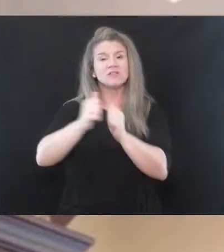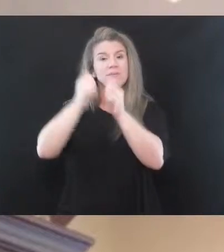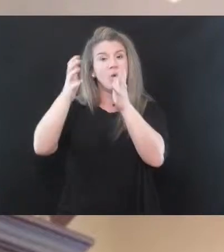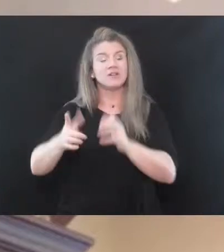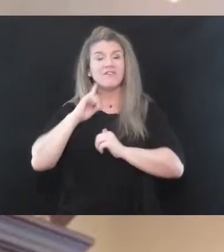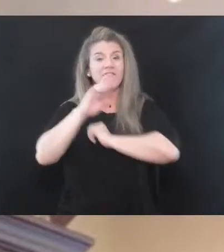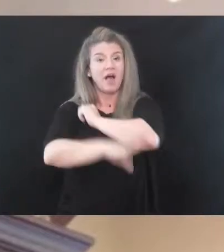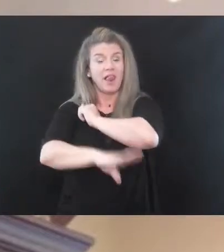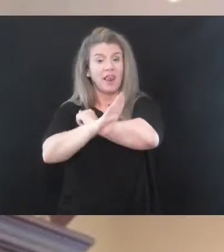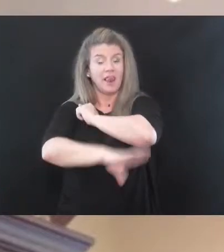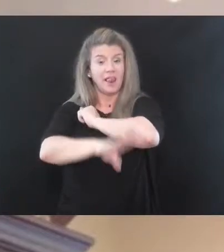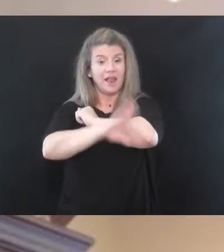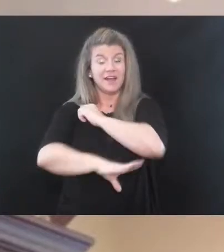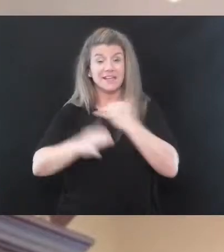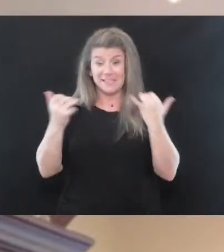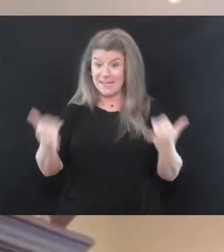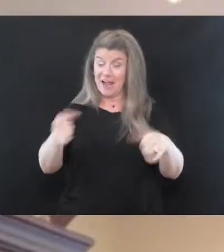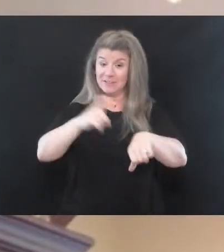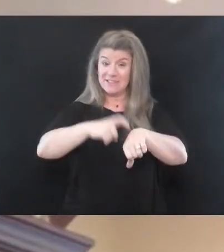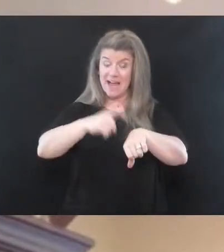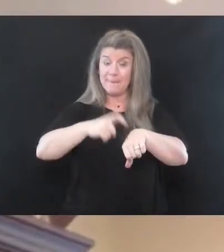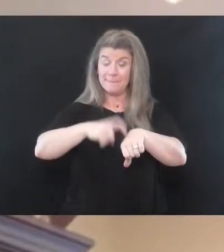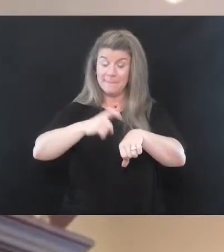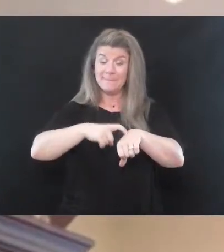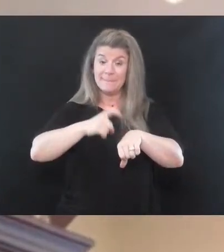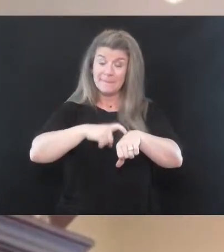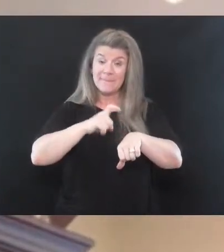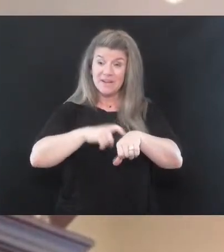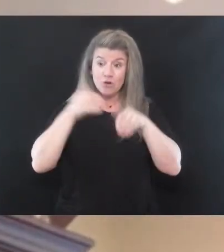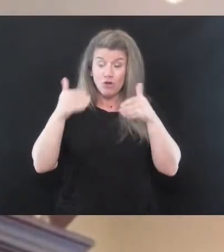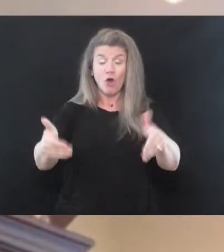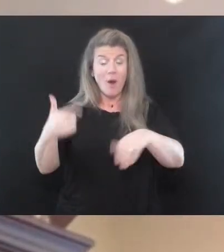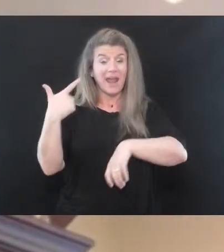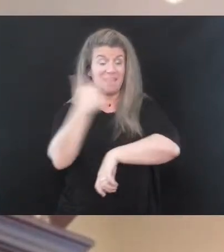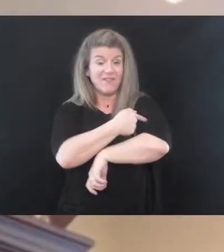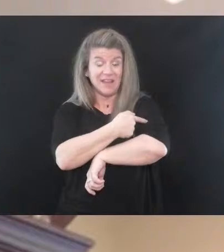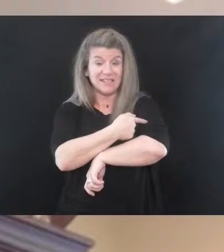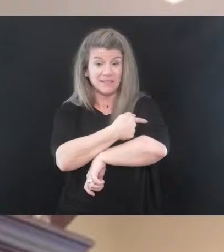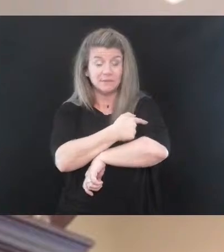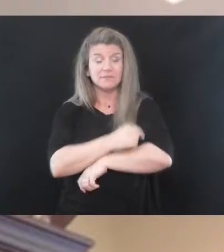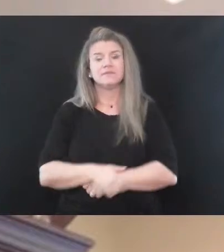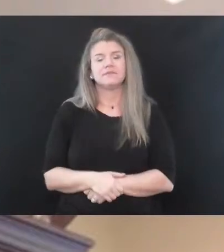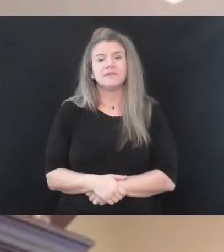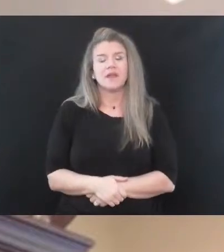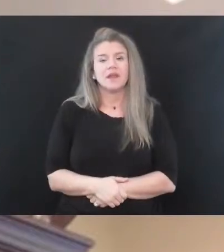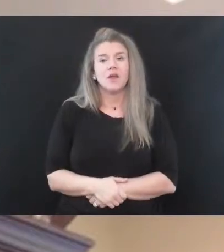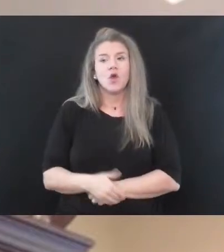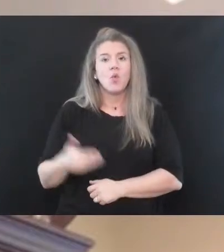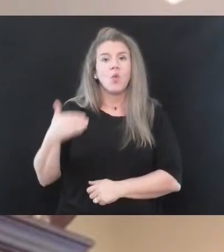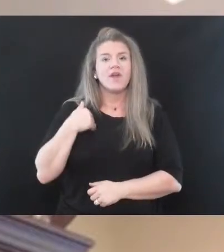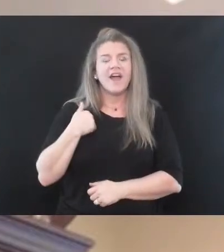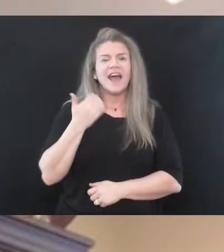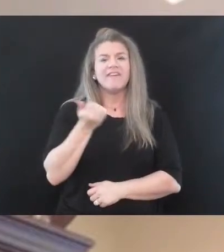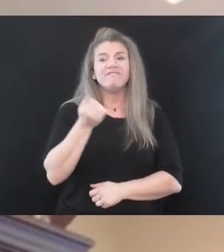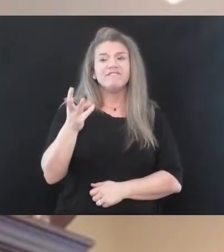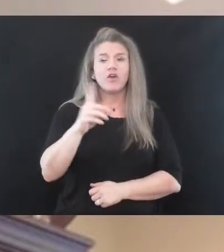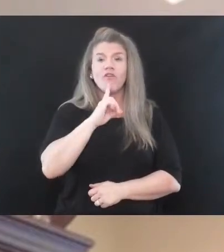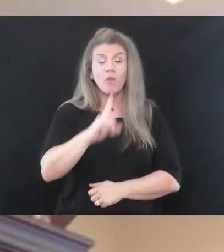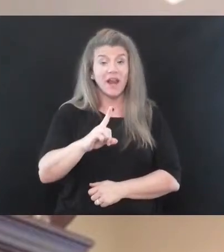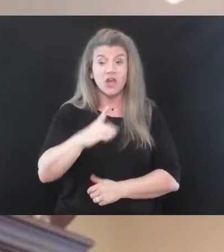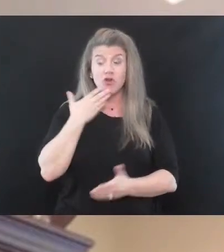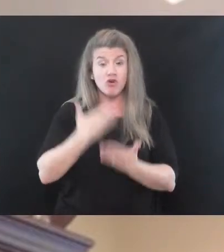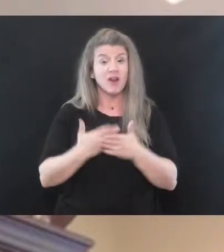fall sports, because now is the time to get the vaccine. We have had a couple of really